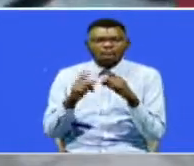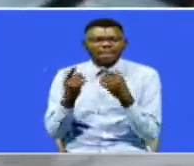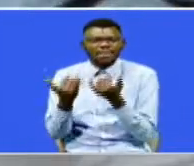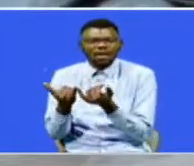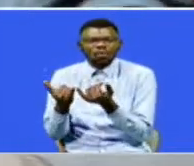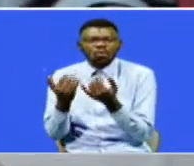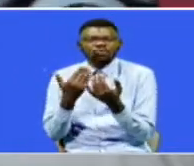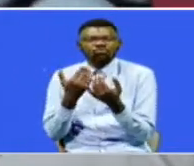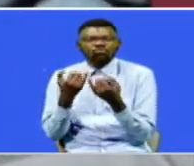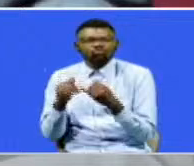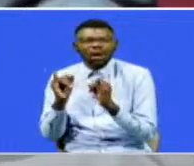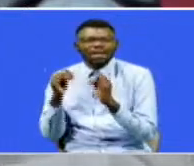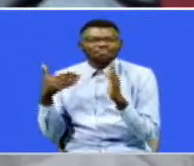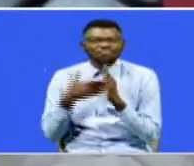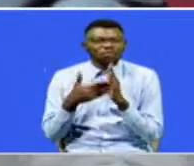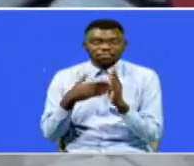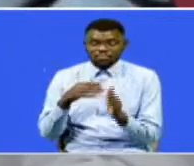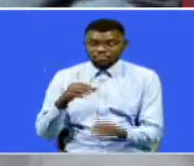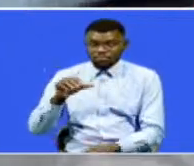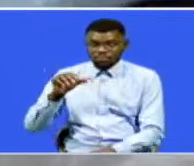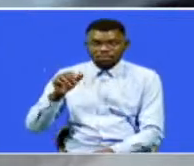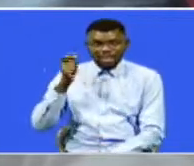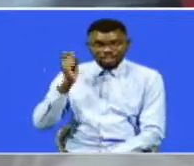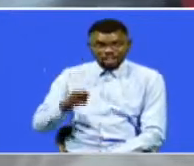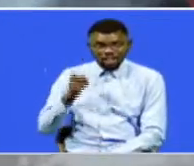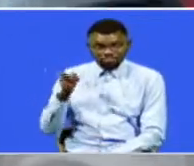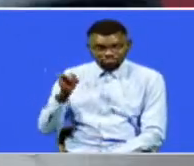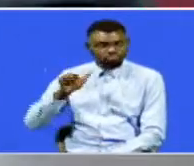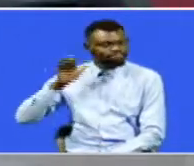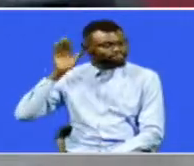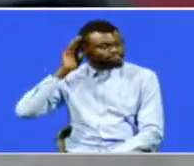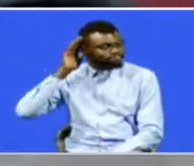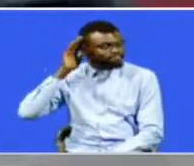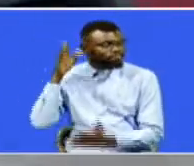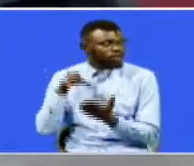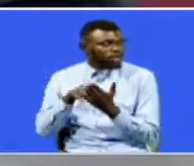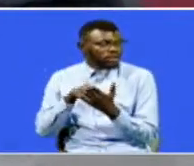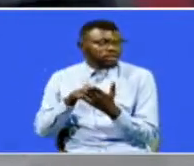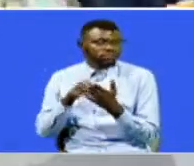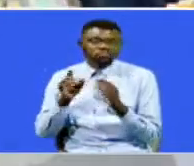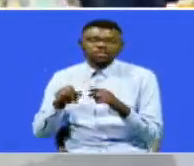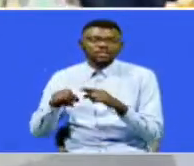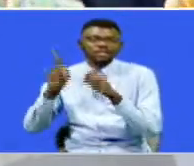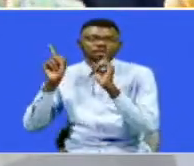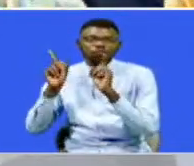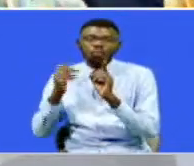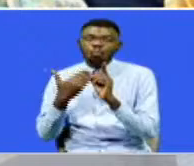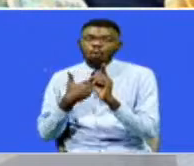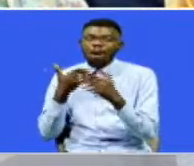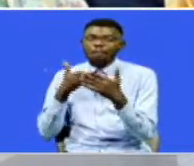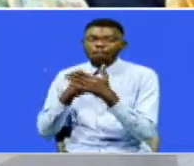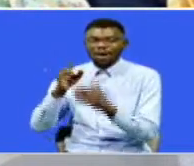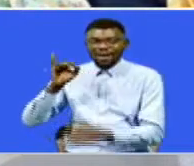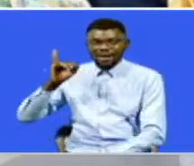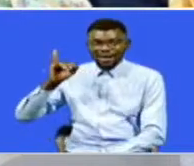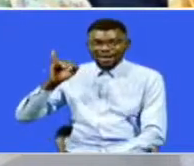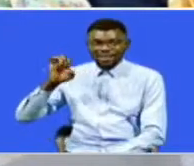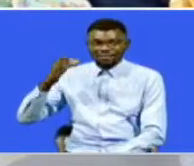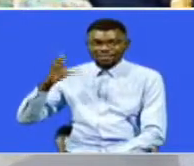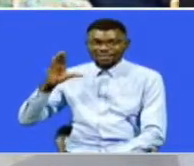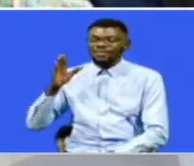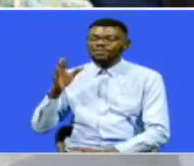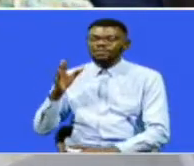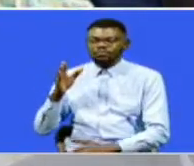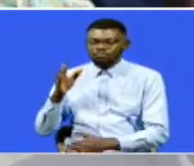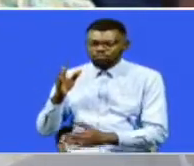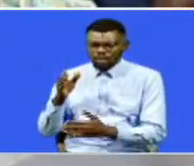do. Justice Anthony Mrima, who was hearing the case filed seeking to stop IBC from printing the names of Nairobi governor